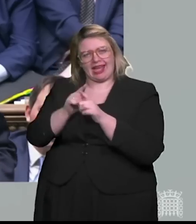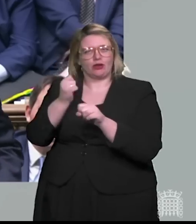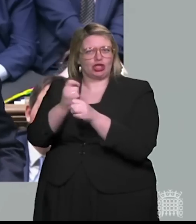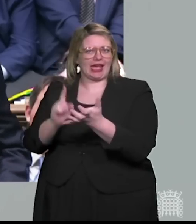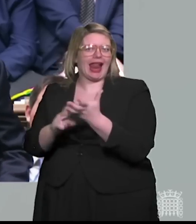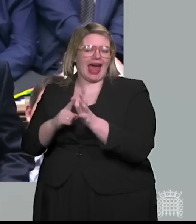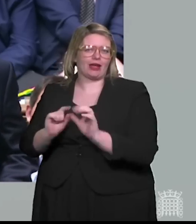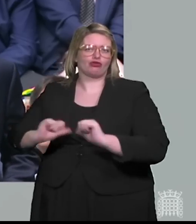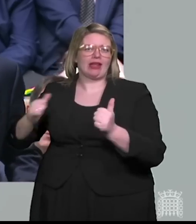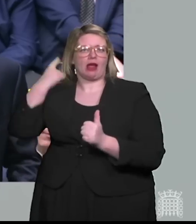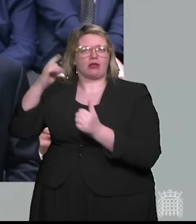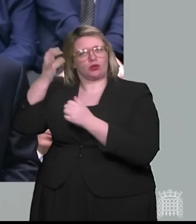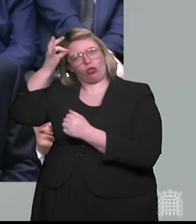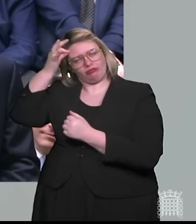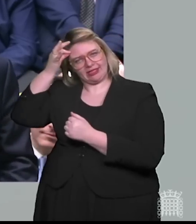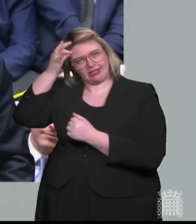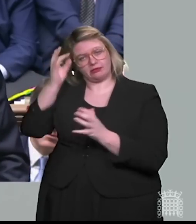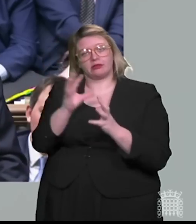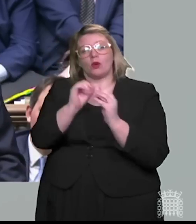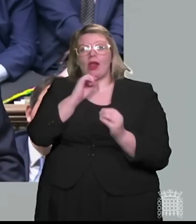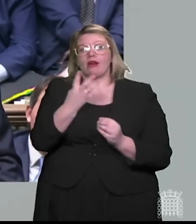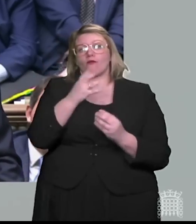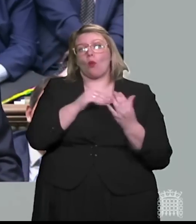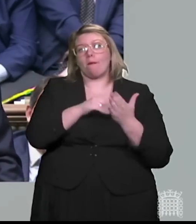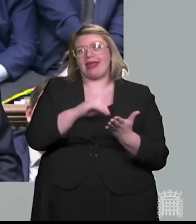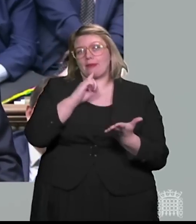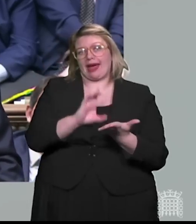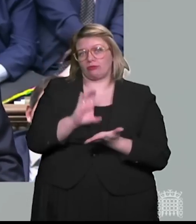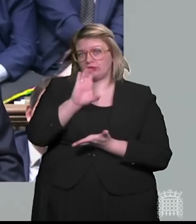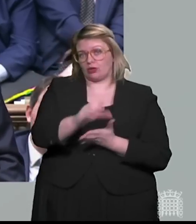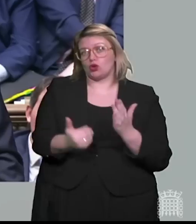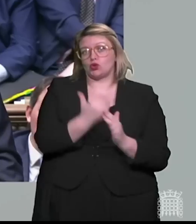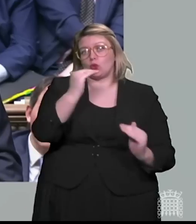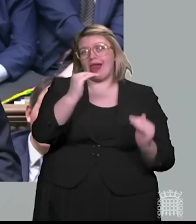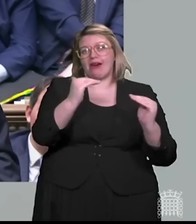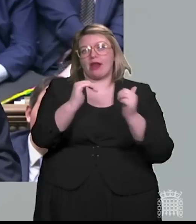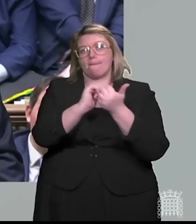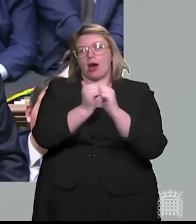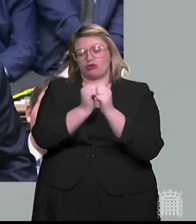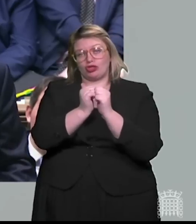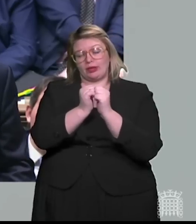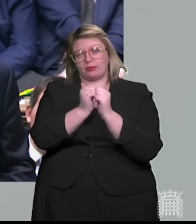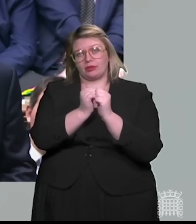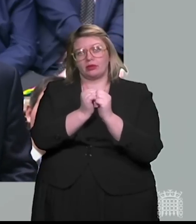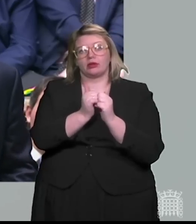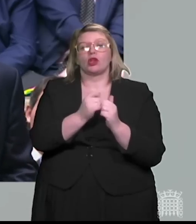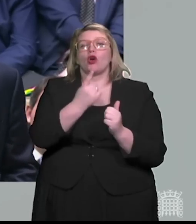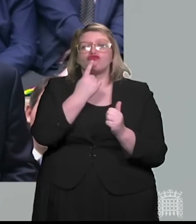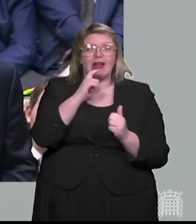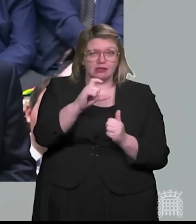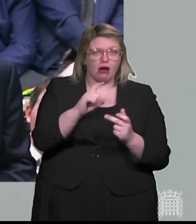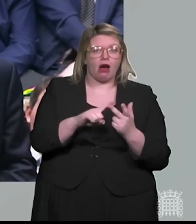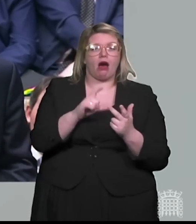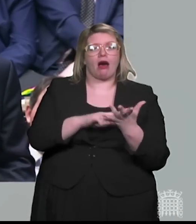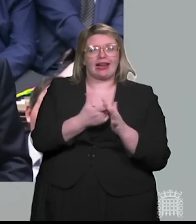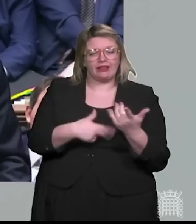I will make over £400 million available for new levelling up partnerships in areas that include Redcar and